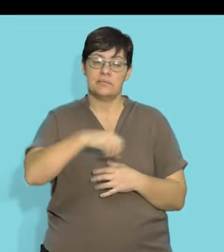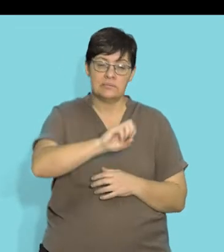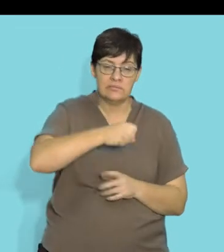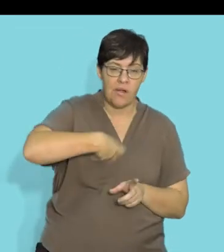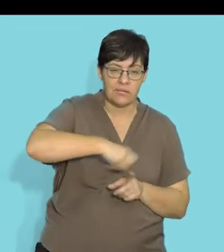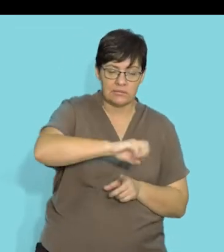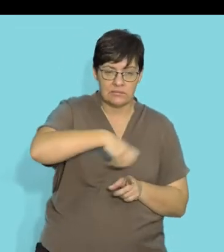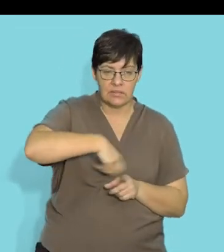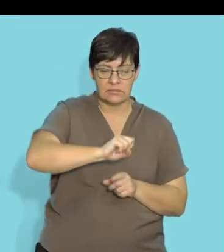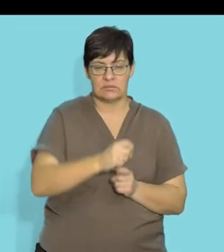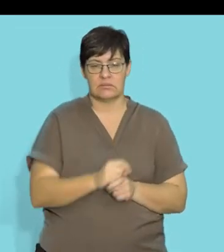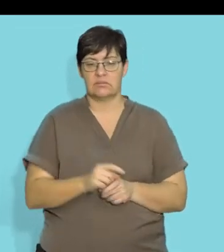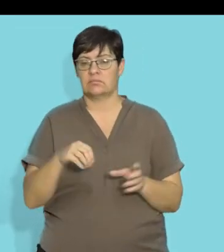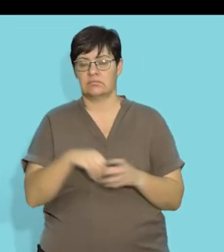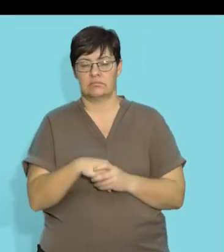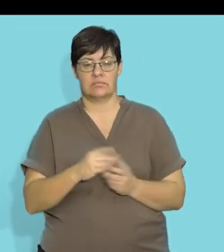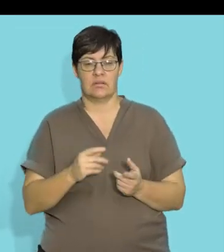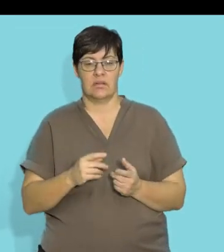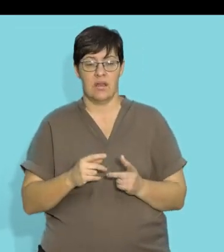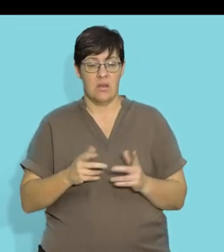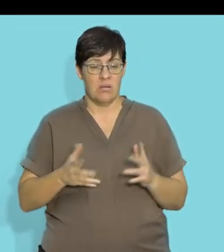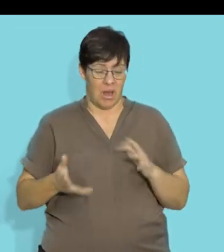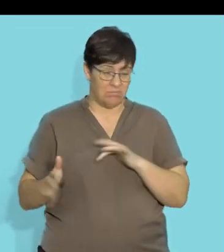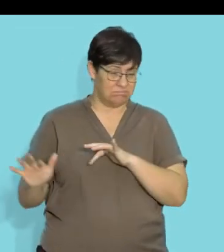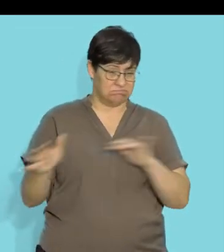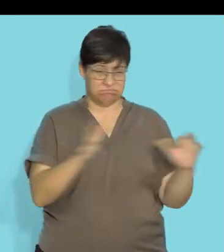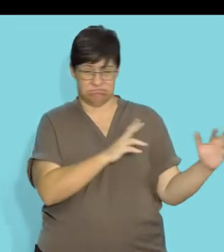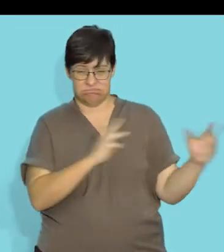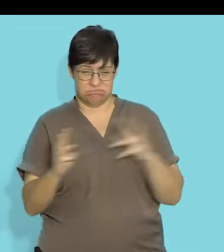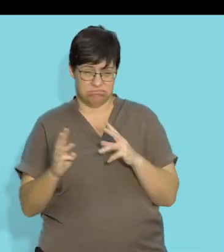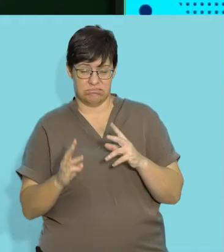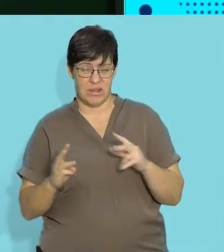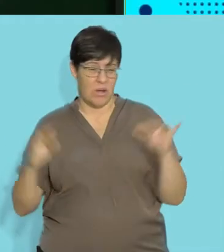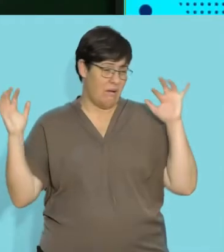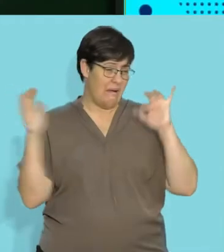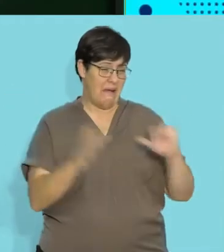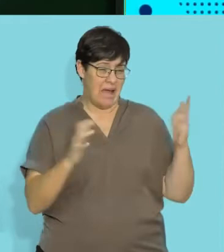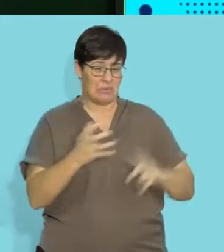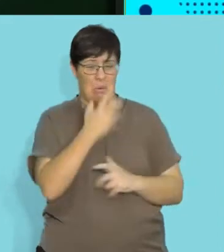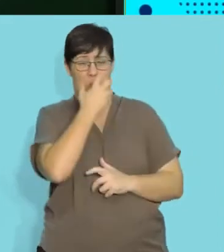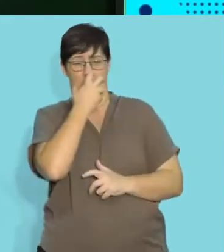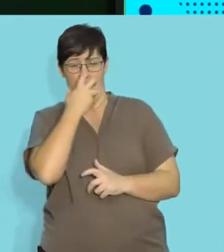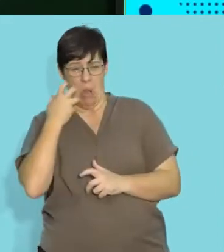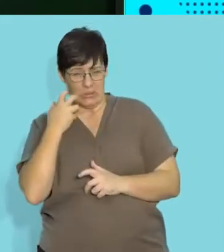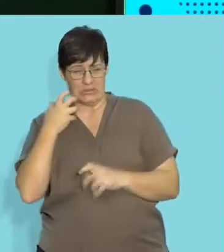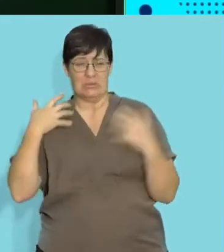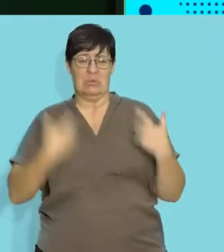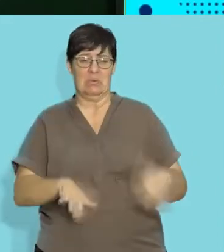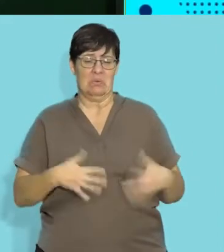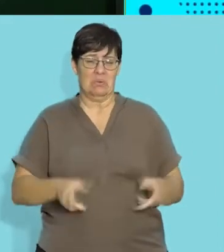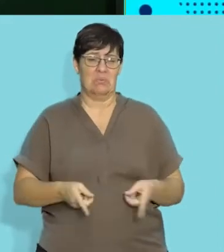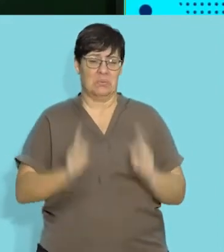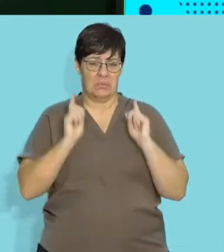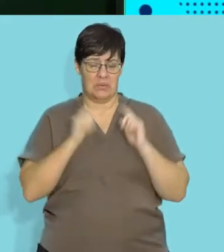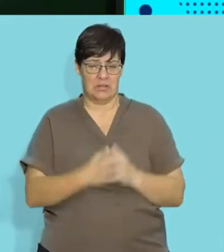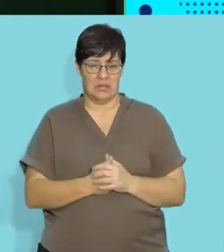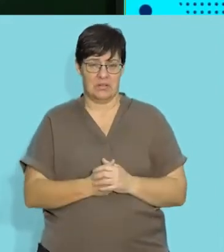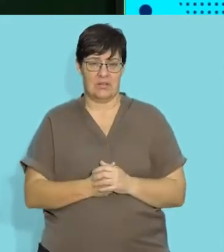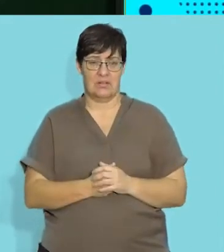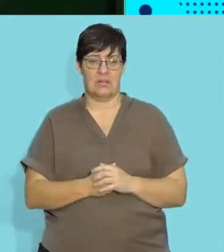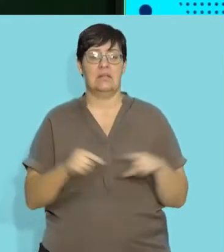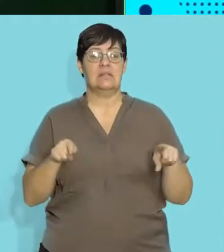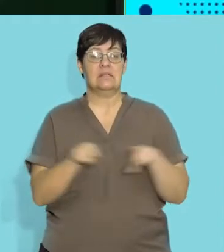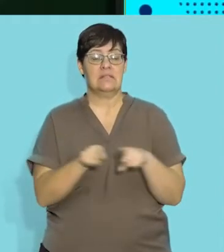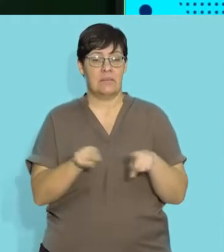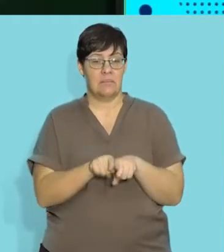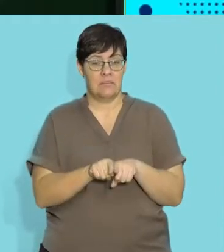by herbivores. They could include the harsh environmental conditions such as extremely hot conditions. It could include